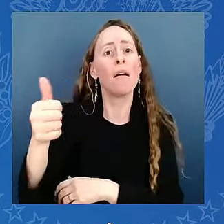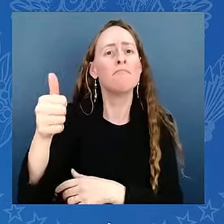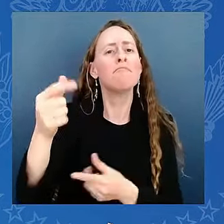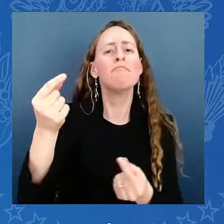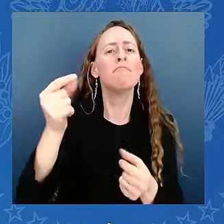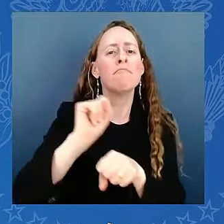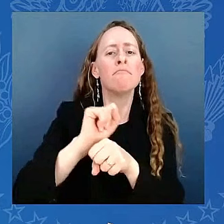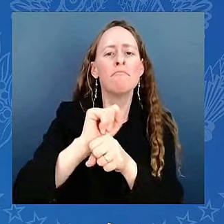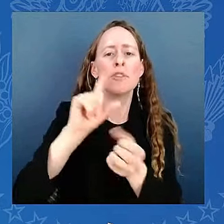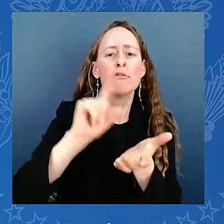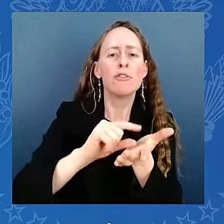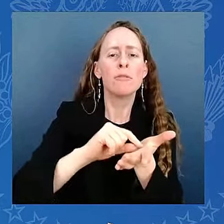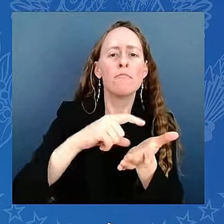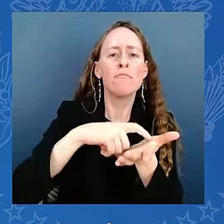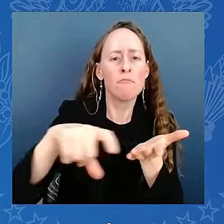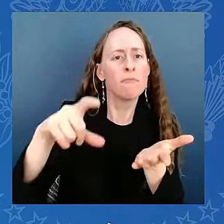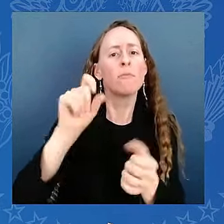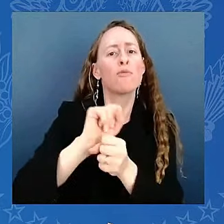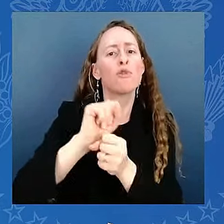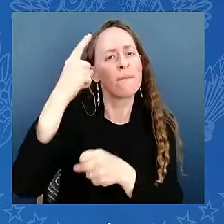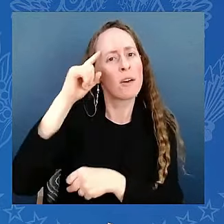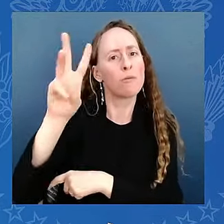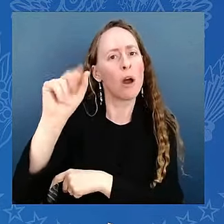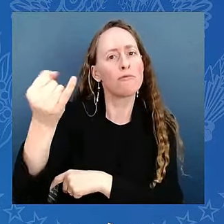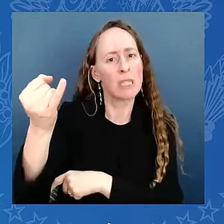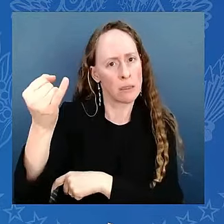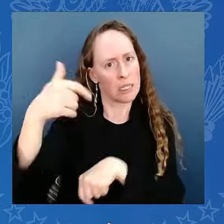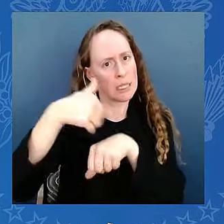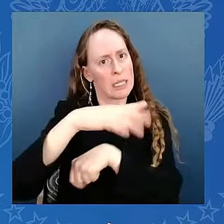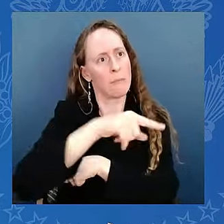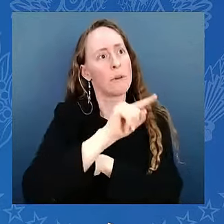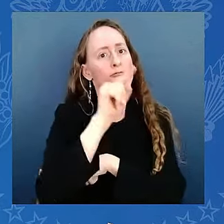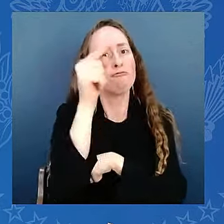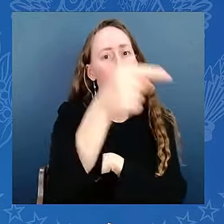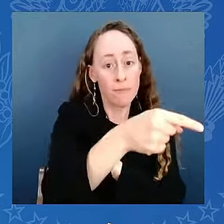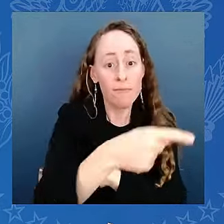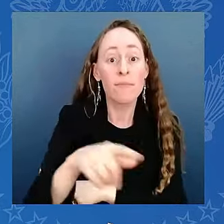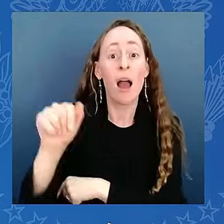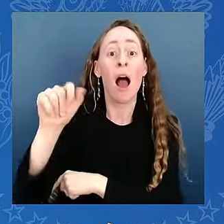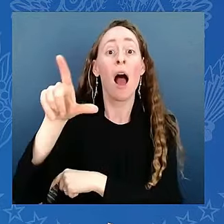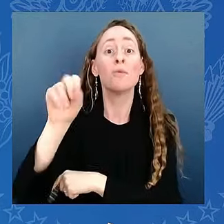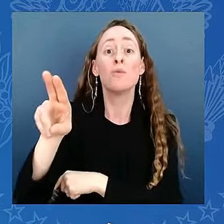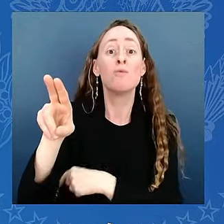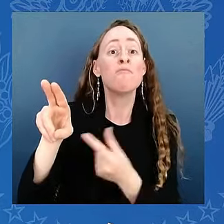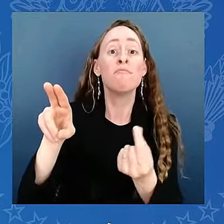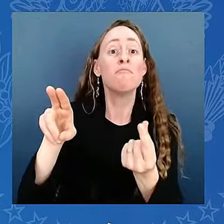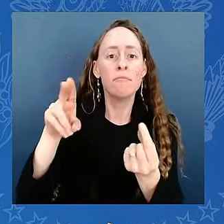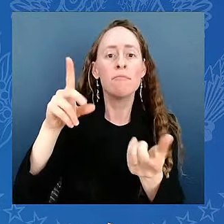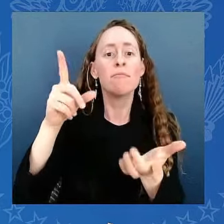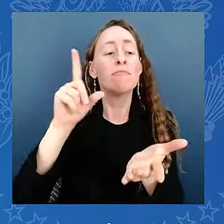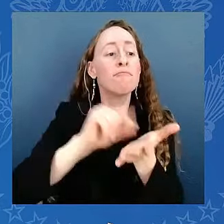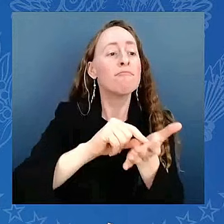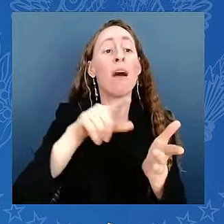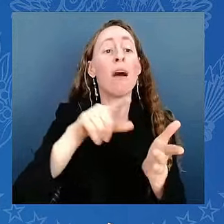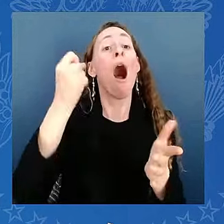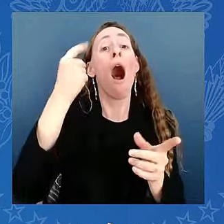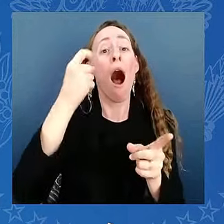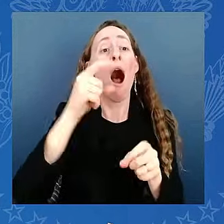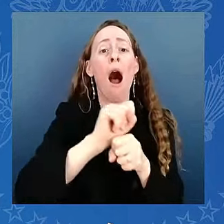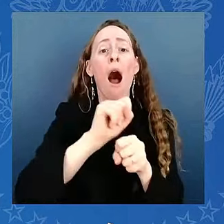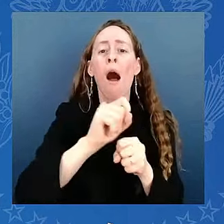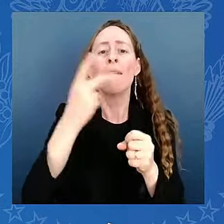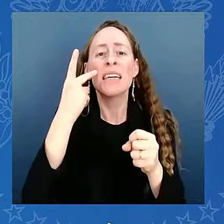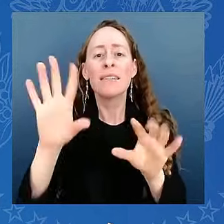Journal. Alsu, also a journalist, was in Russia to see family. All three falsely accused of being